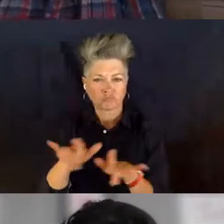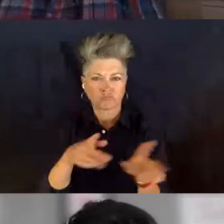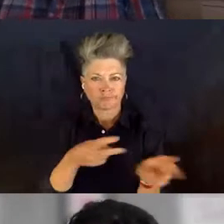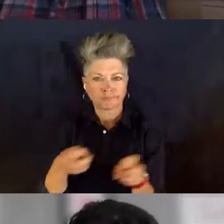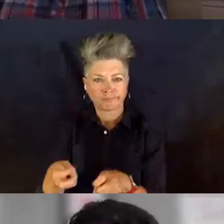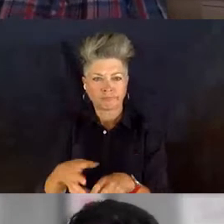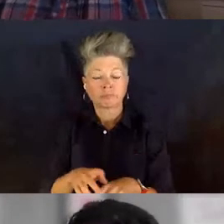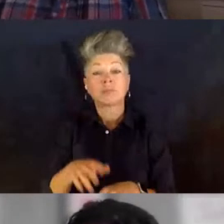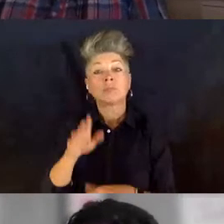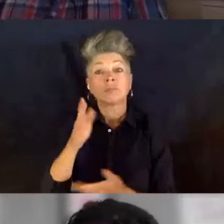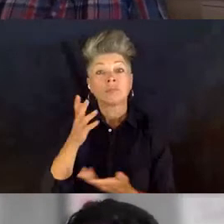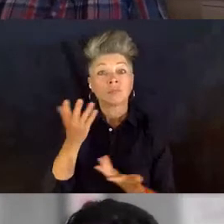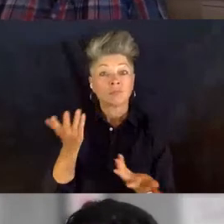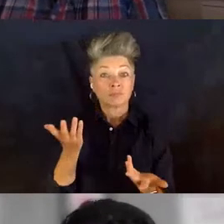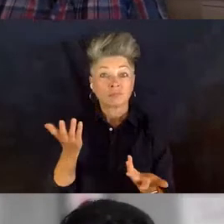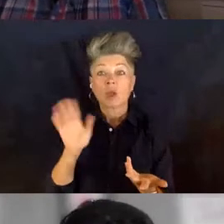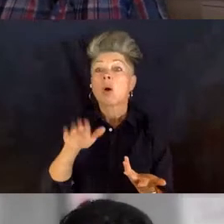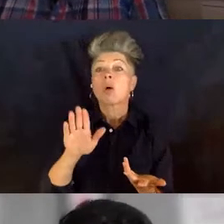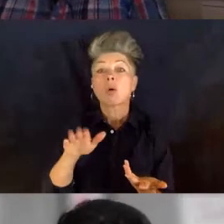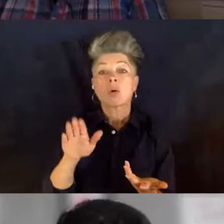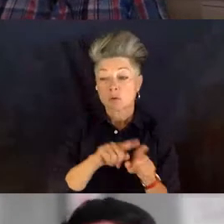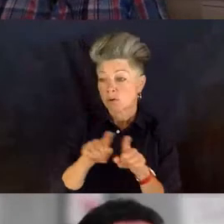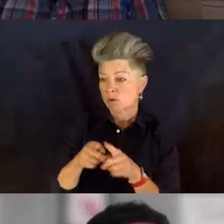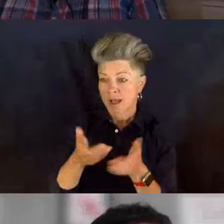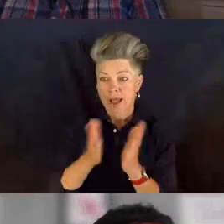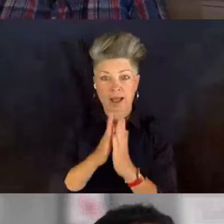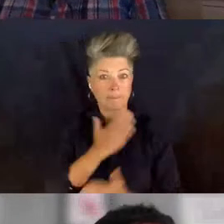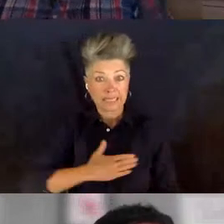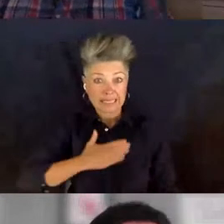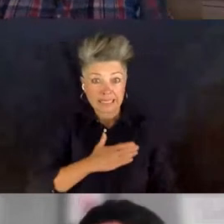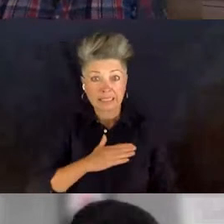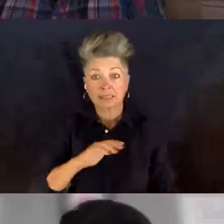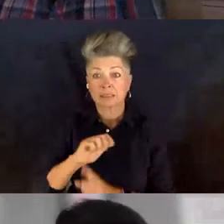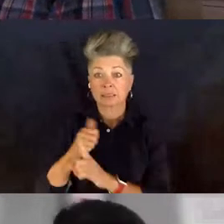And I guess with that, I'd ask that everyone please